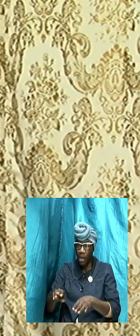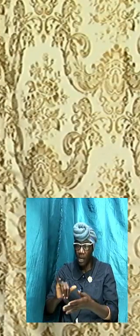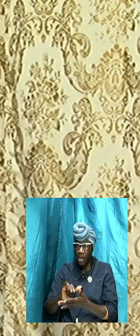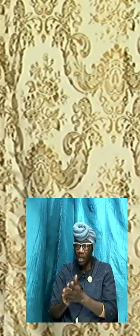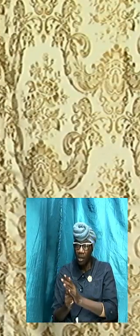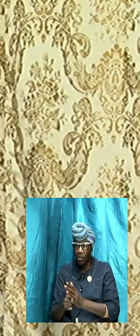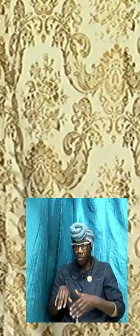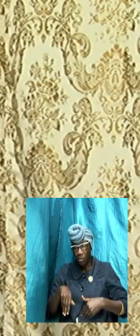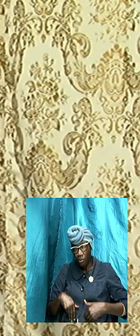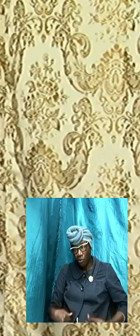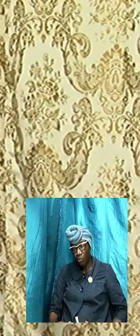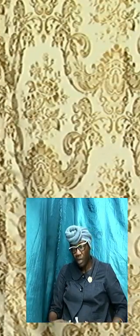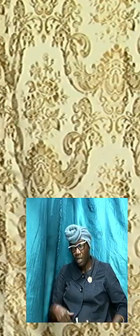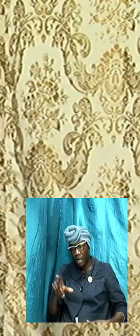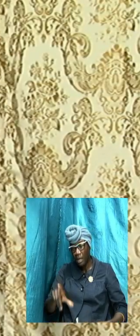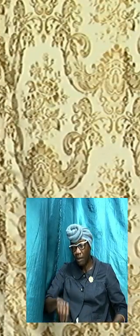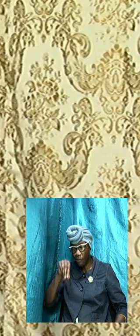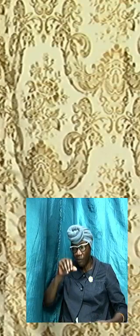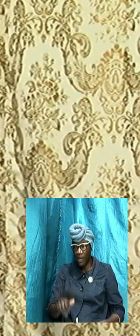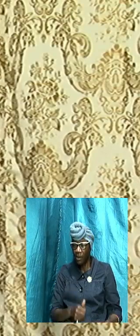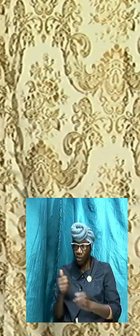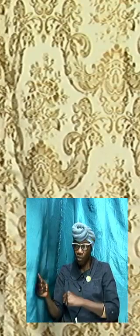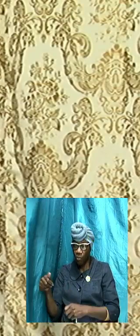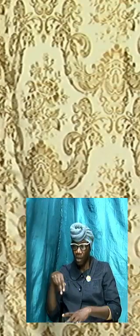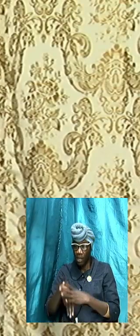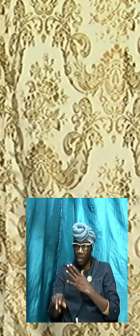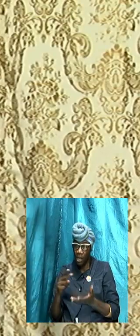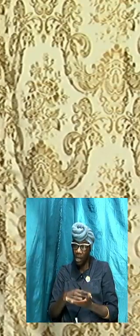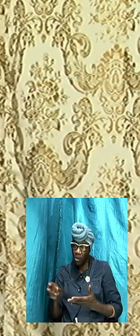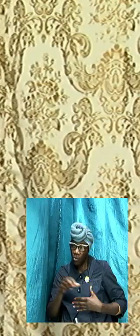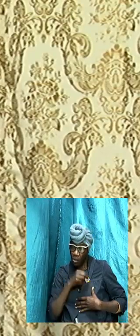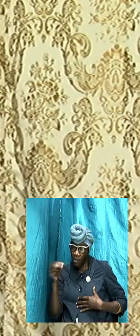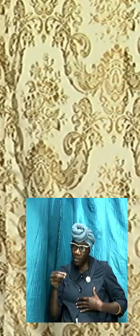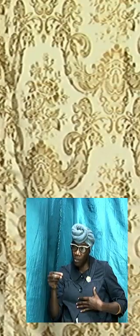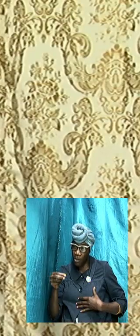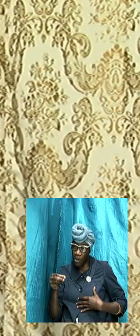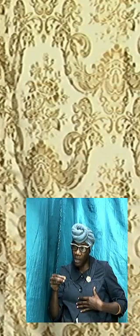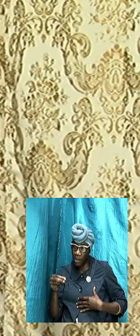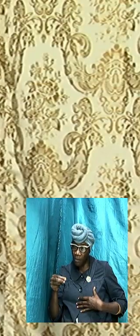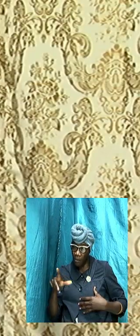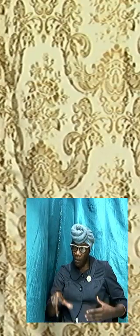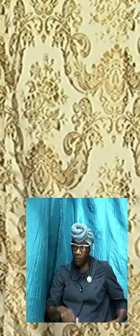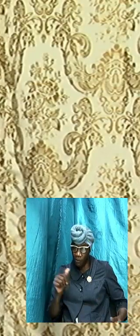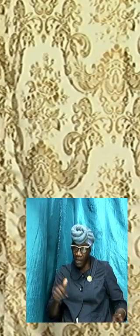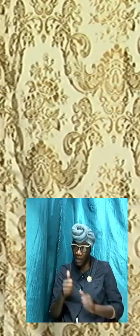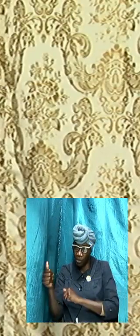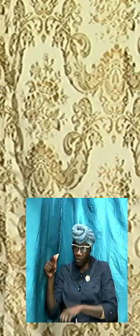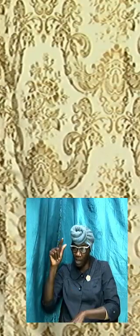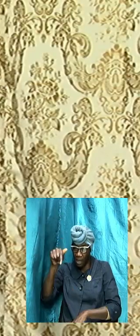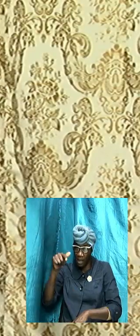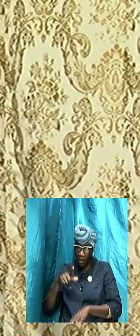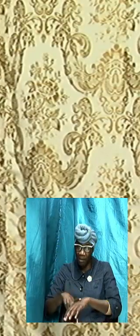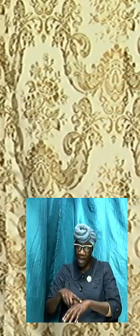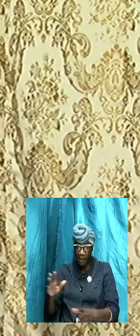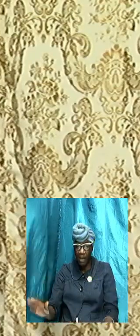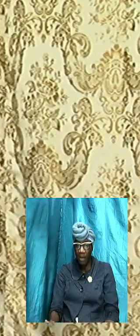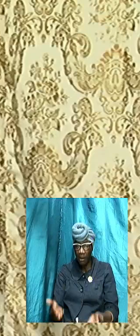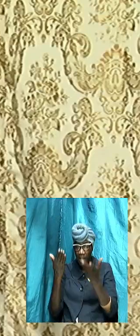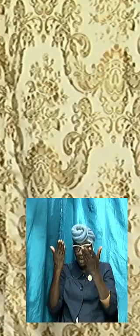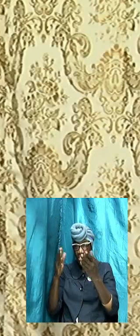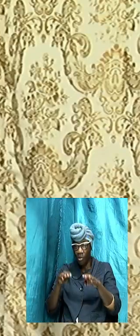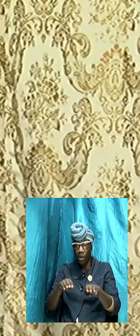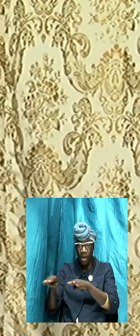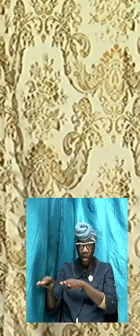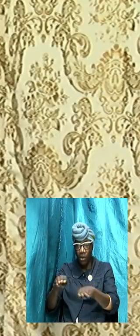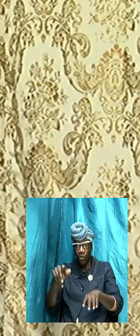that they will find the strength, hallelujah, in the Holy Ghost. Hakobo, find the strength in this time to get up, hallelujah, and to